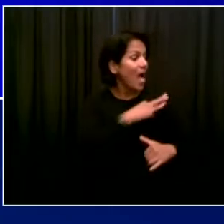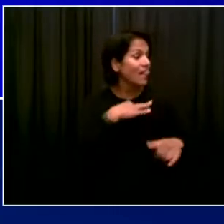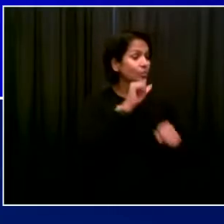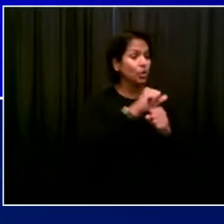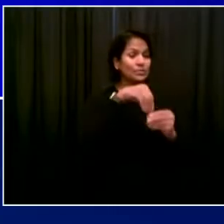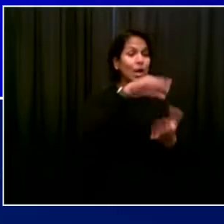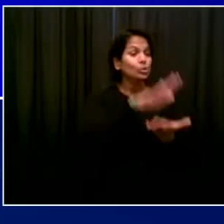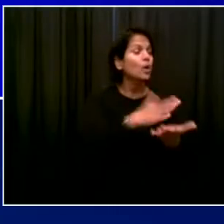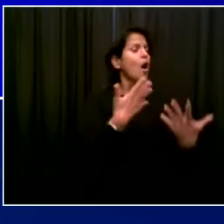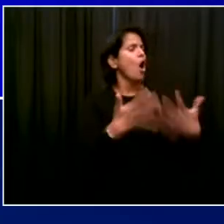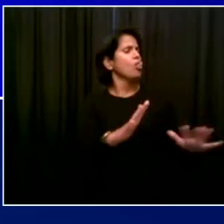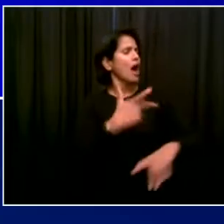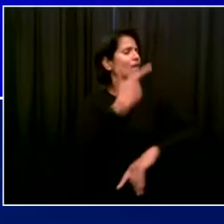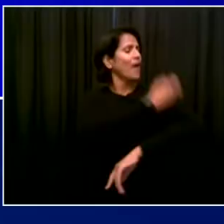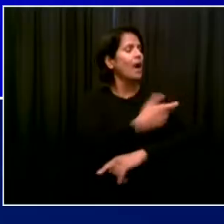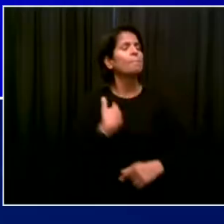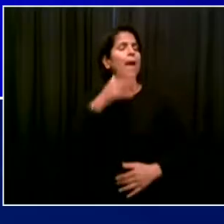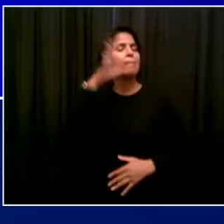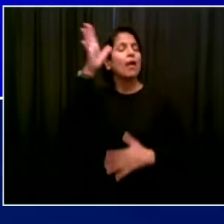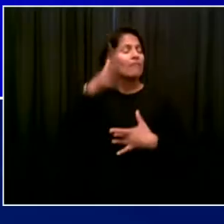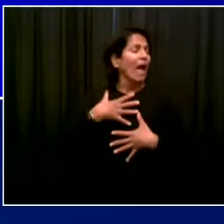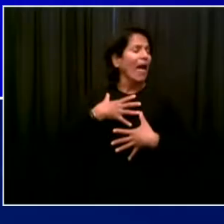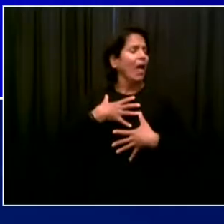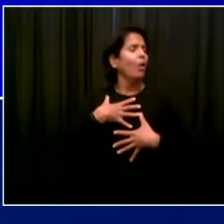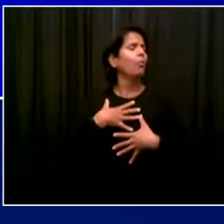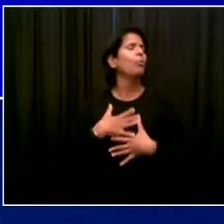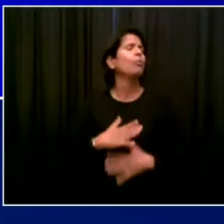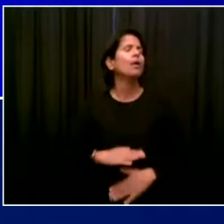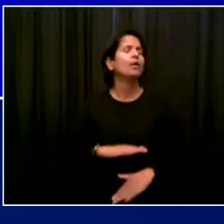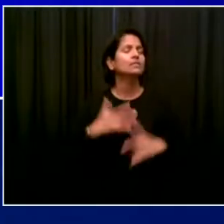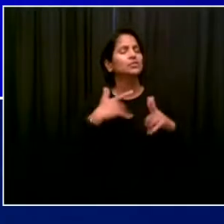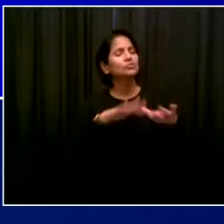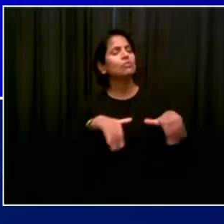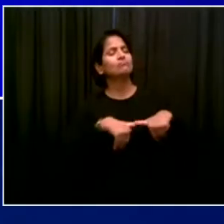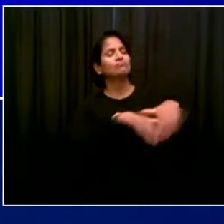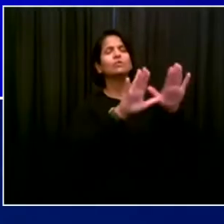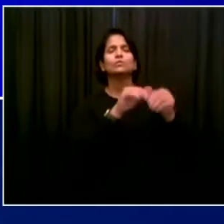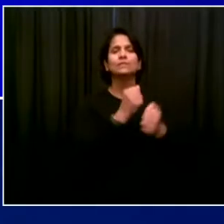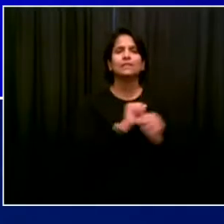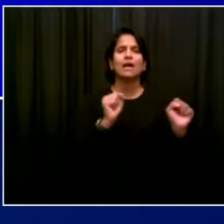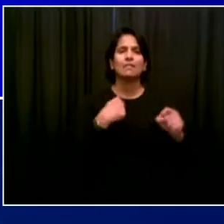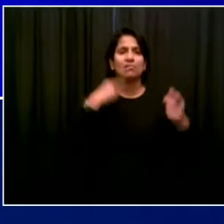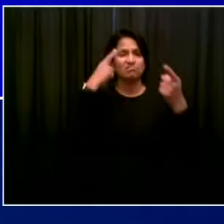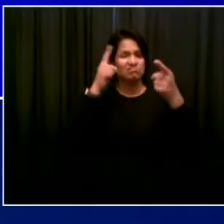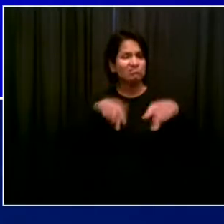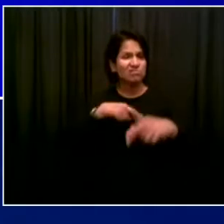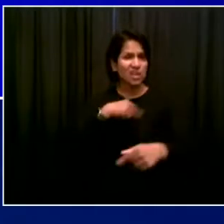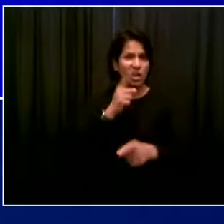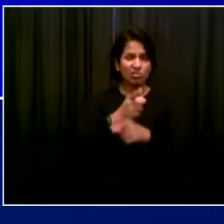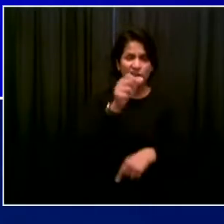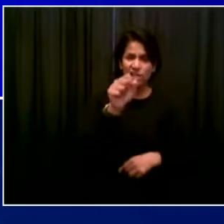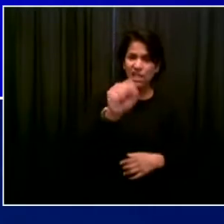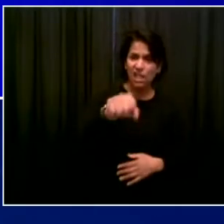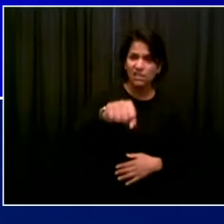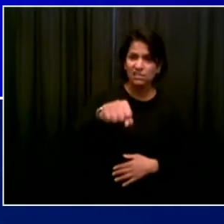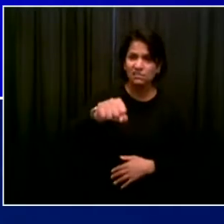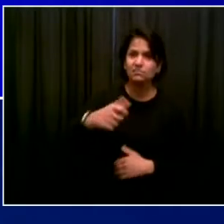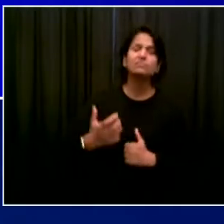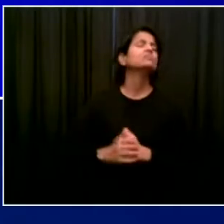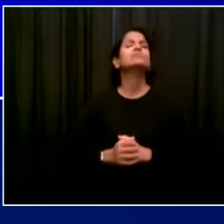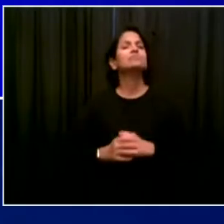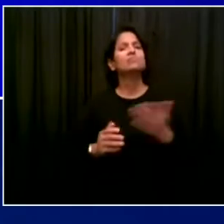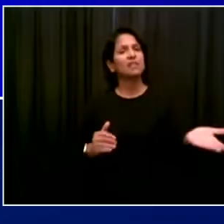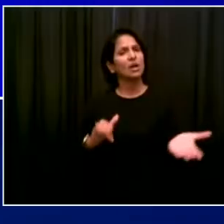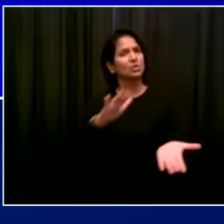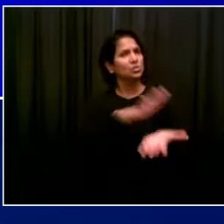it's the right thing to do if we want to bring our whole society back. When people know it's a safe environment, yep, they'll go back to work, they'll go back to shopping, everything